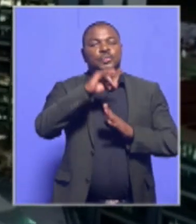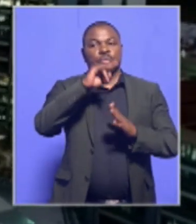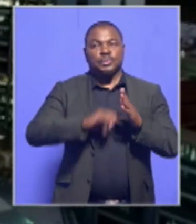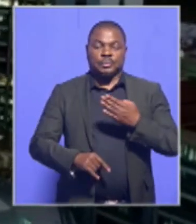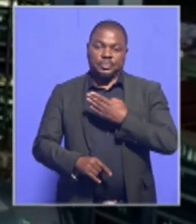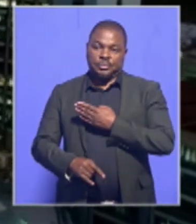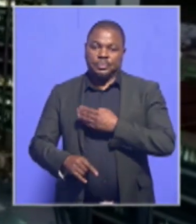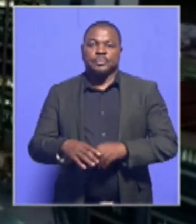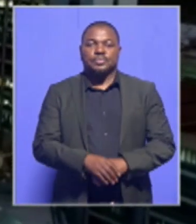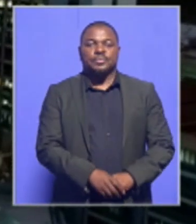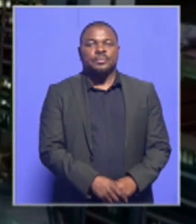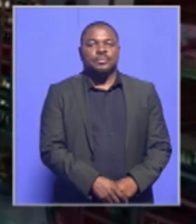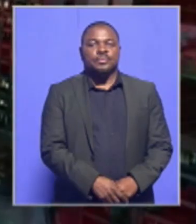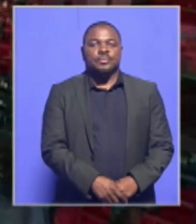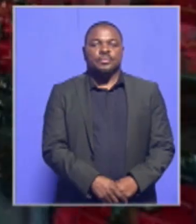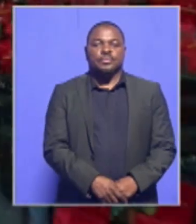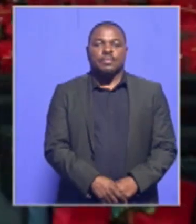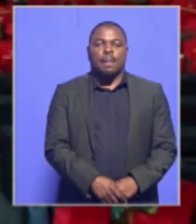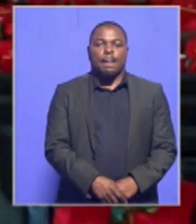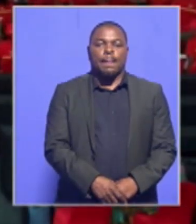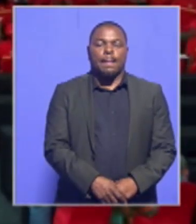tše.